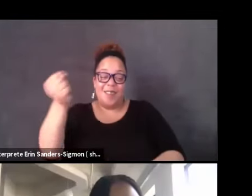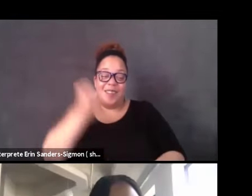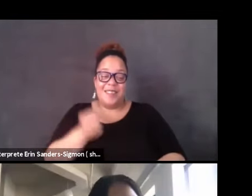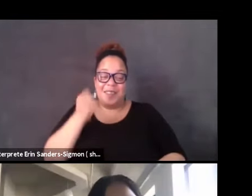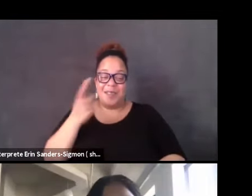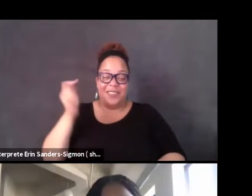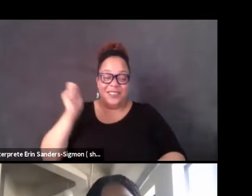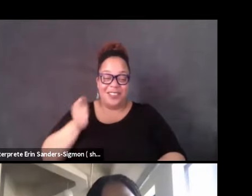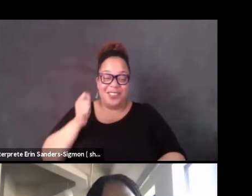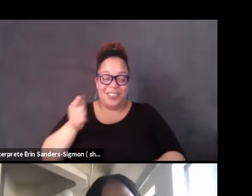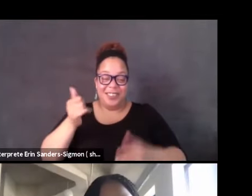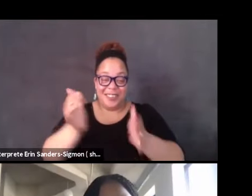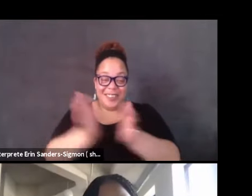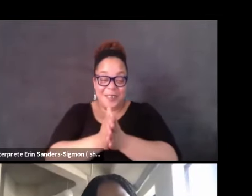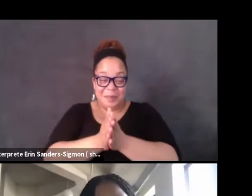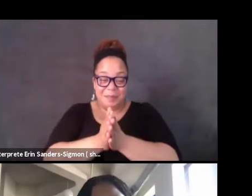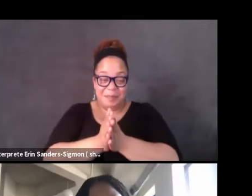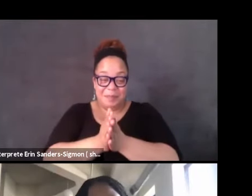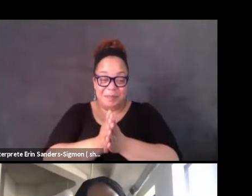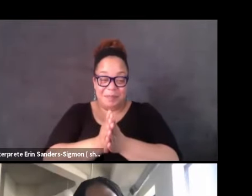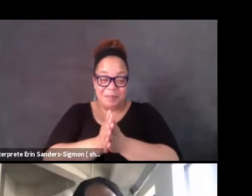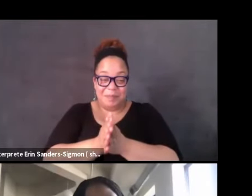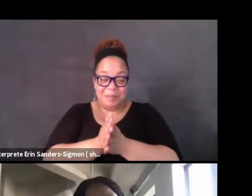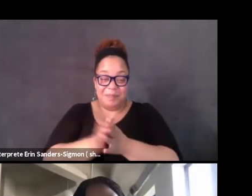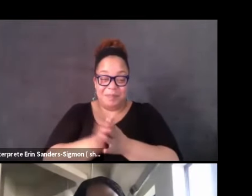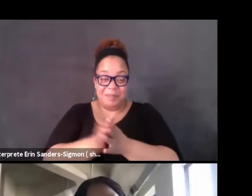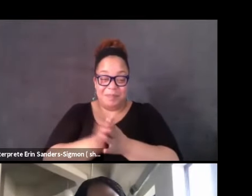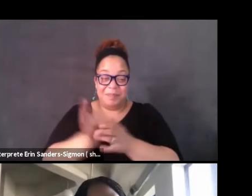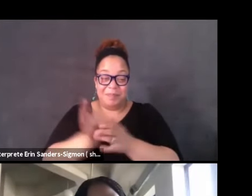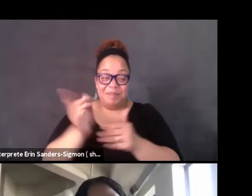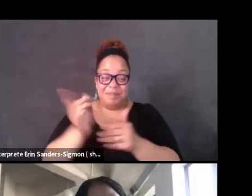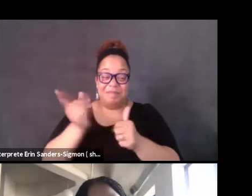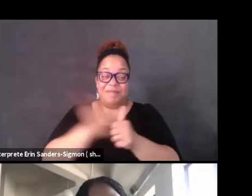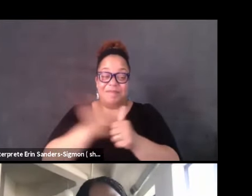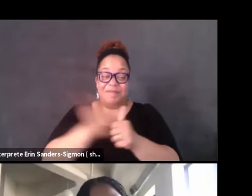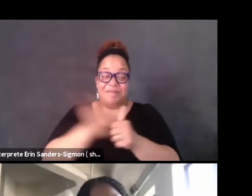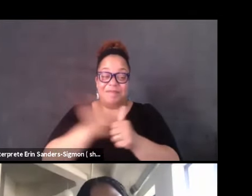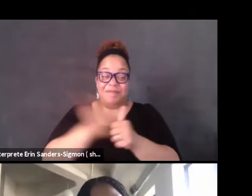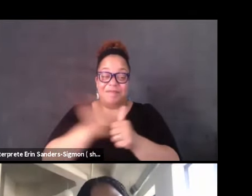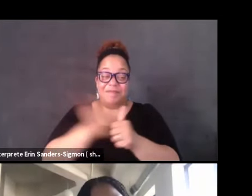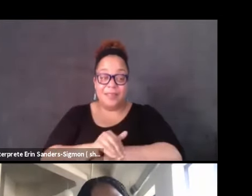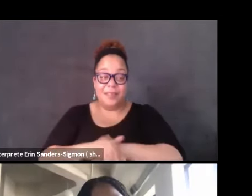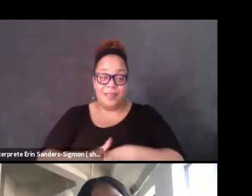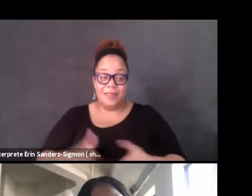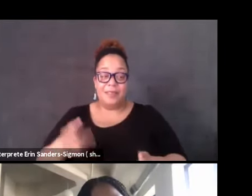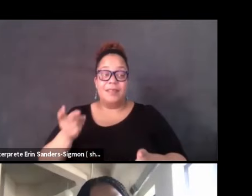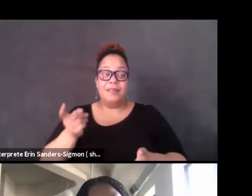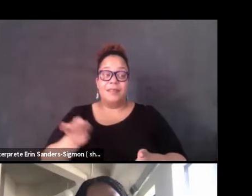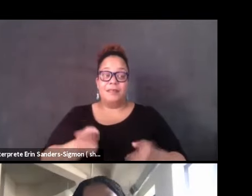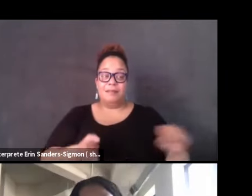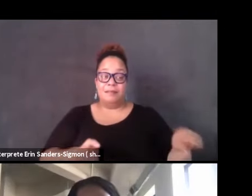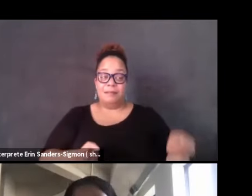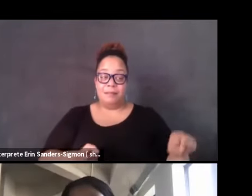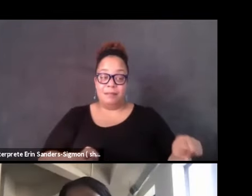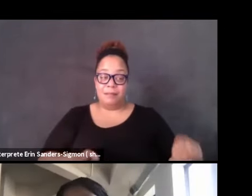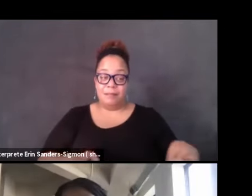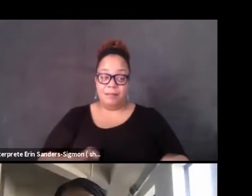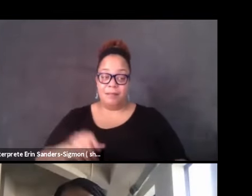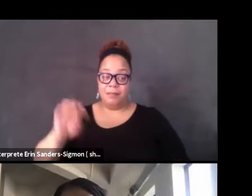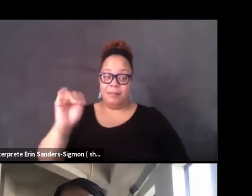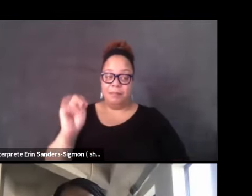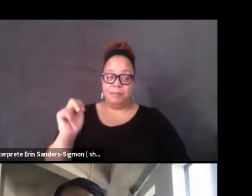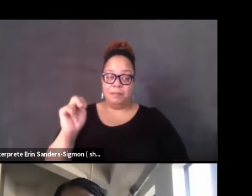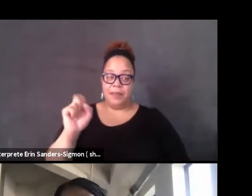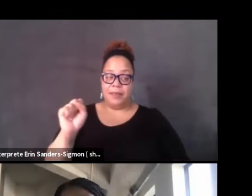first poem you'll hear tonight will be from Jasmine Manns. Please give it up. Make the chat go